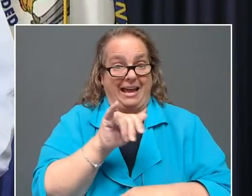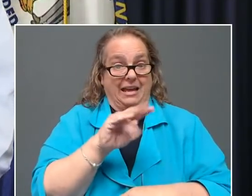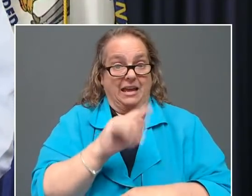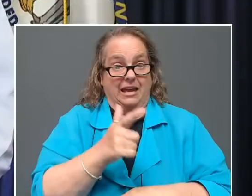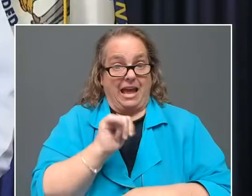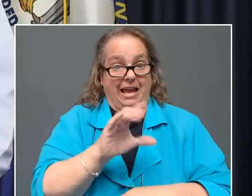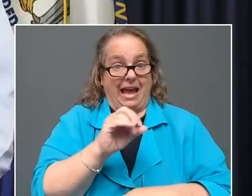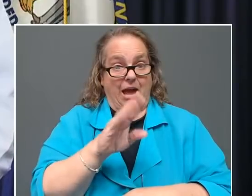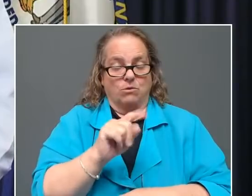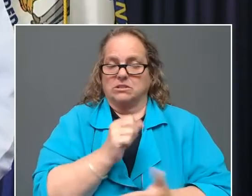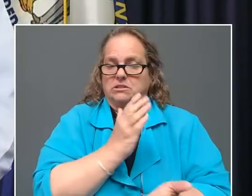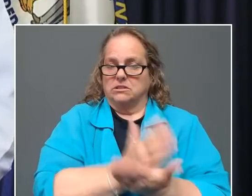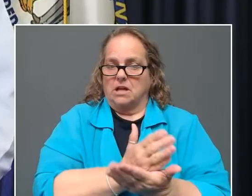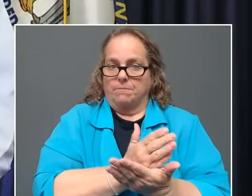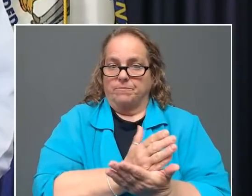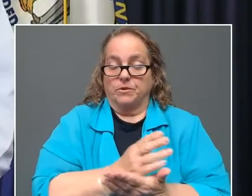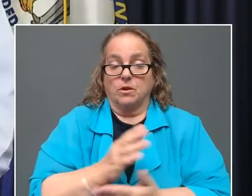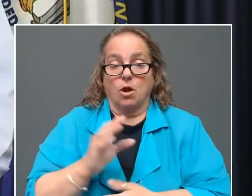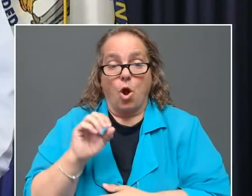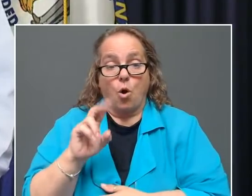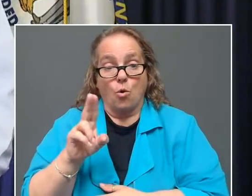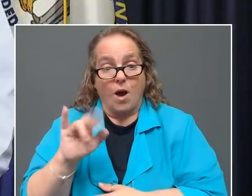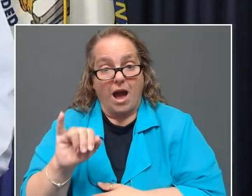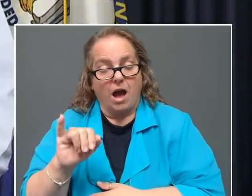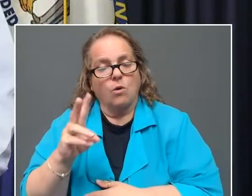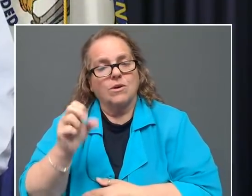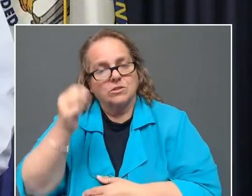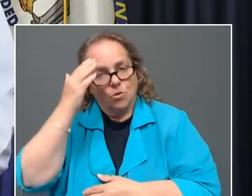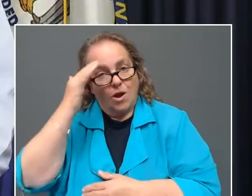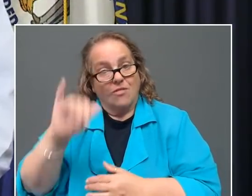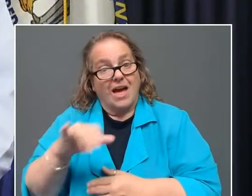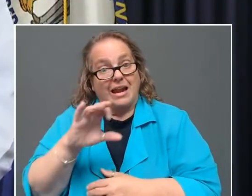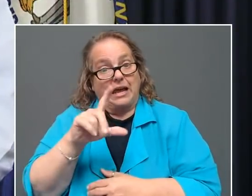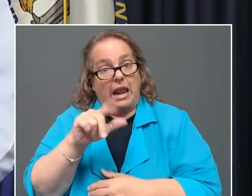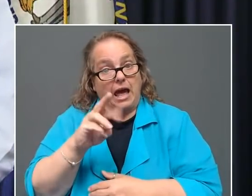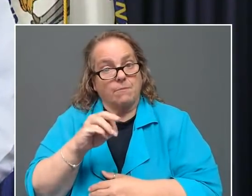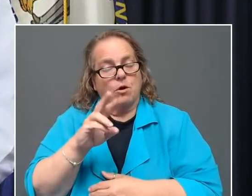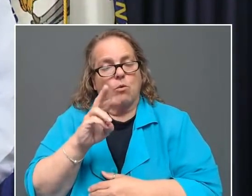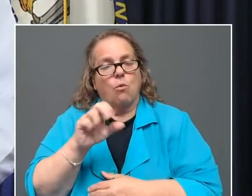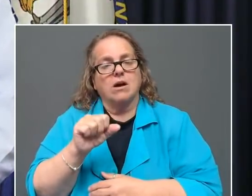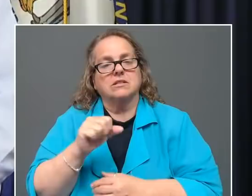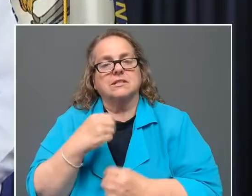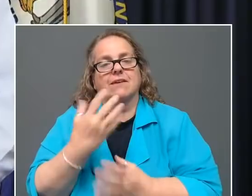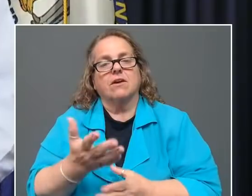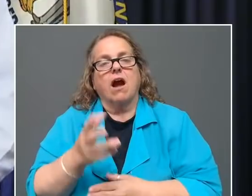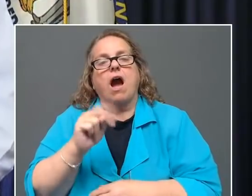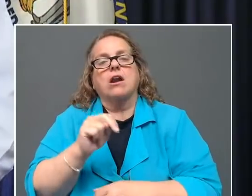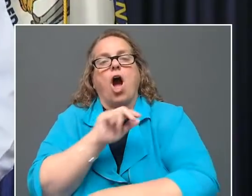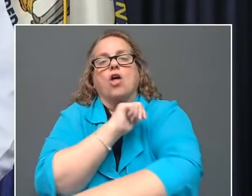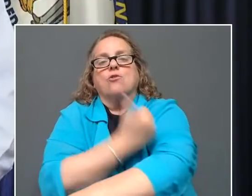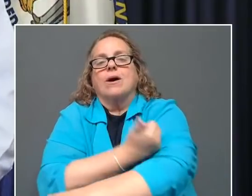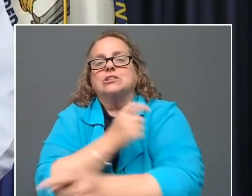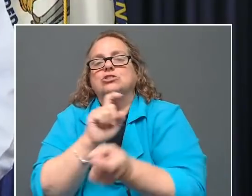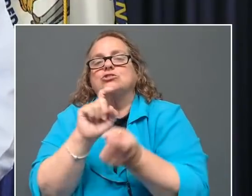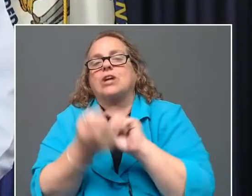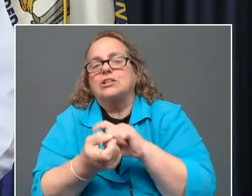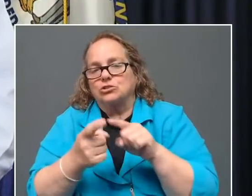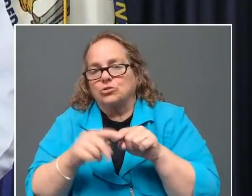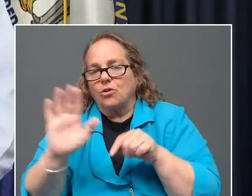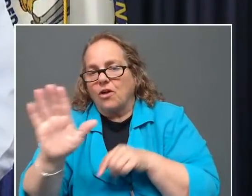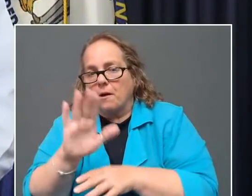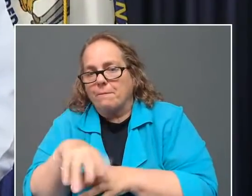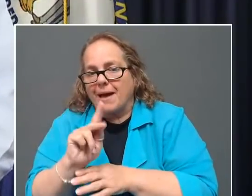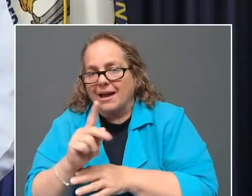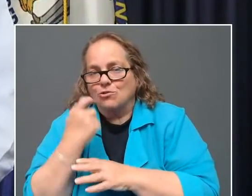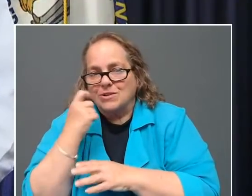aware that claimants were reporting unauthorized changes to their bank accounts in recent days. In its newest form, the fraudulent